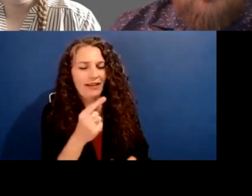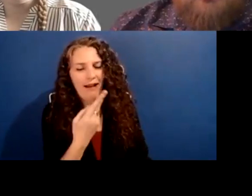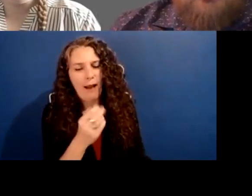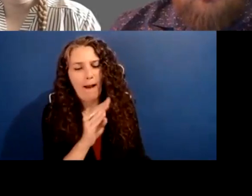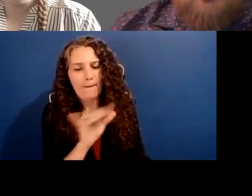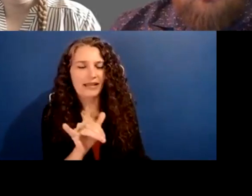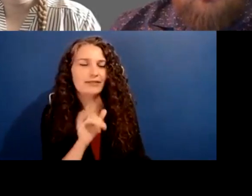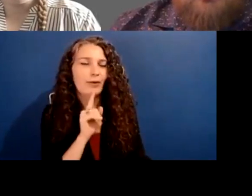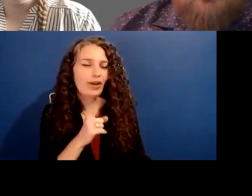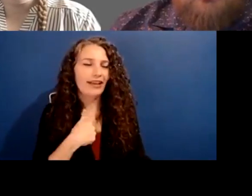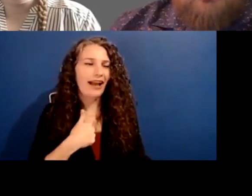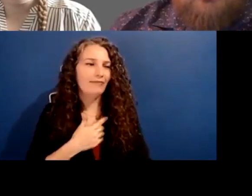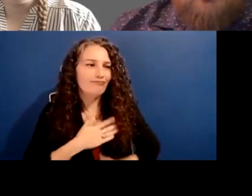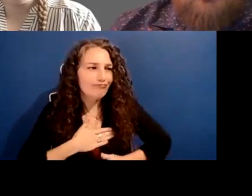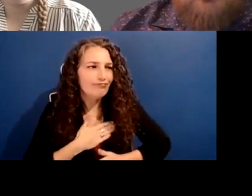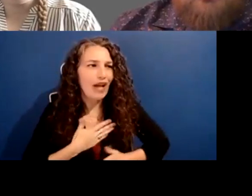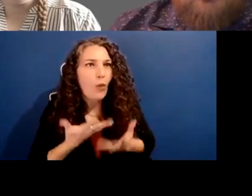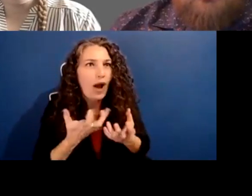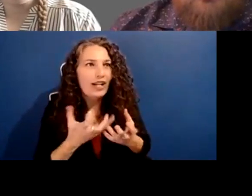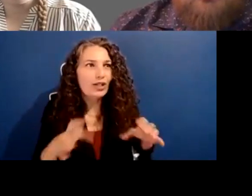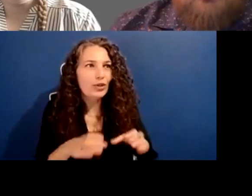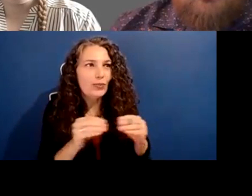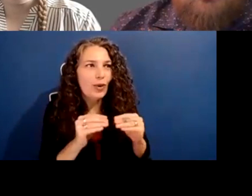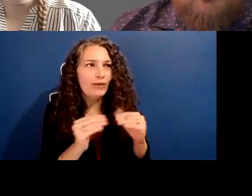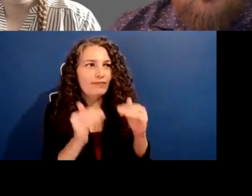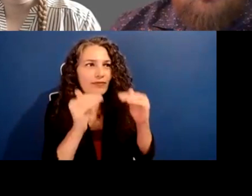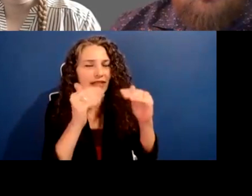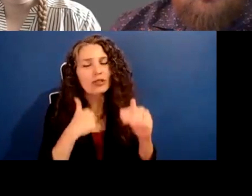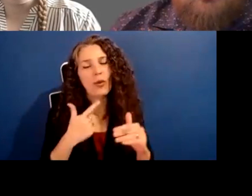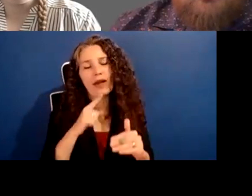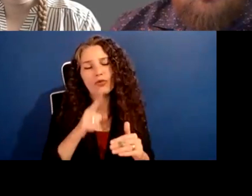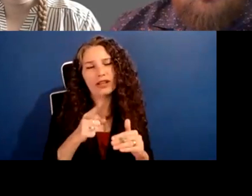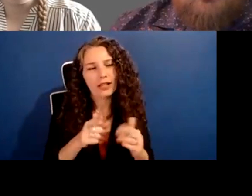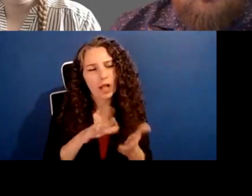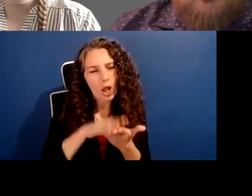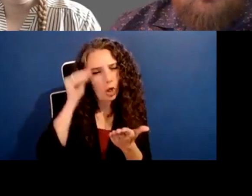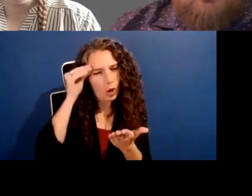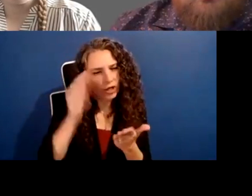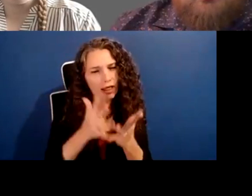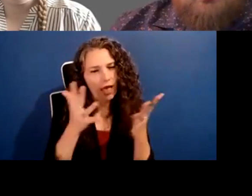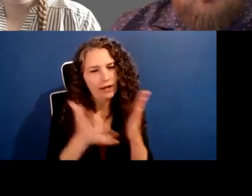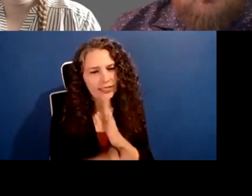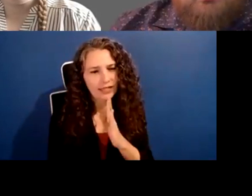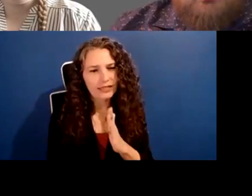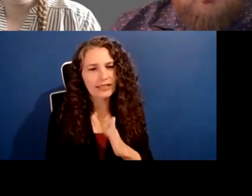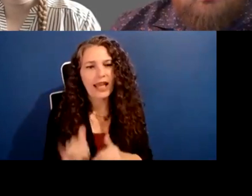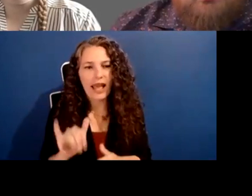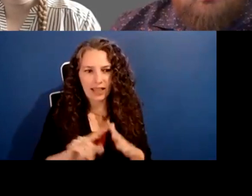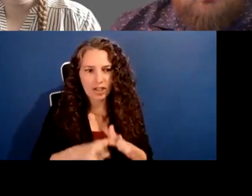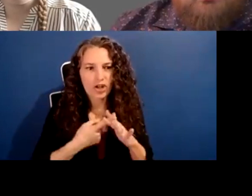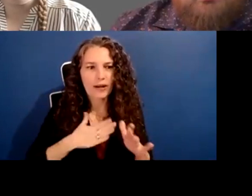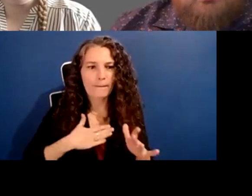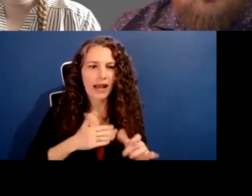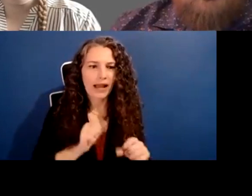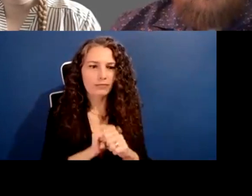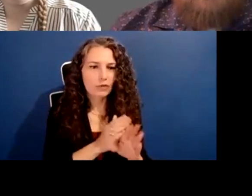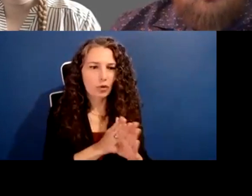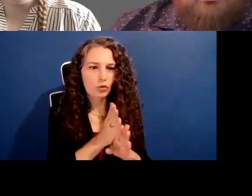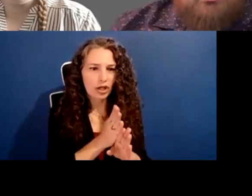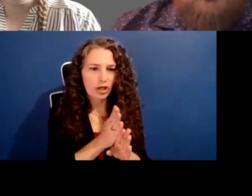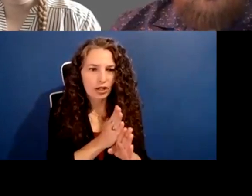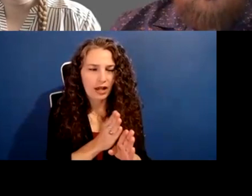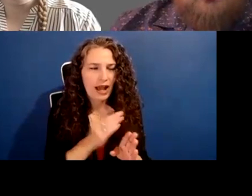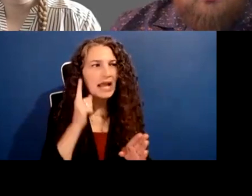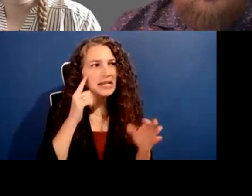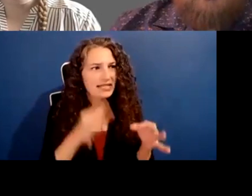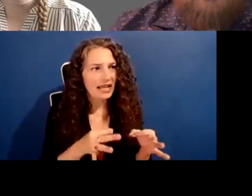yeah, because of that, like I gained so many skills, and it also kind of took me down a whole career path because I decided to kind of switch careers and